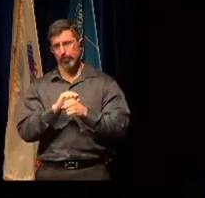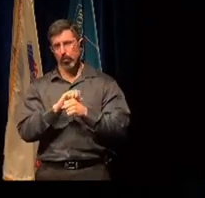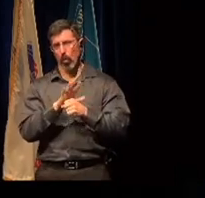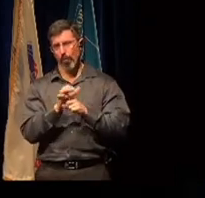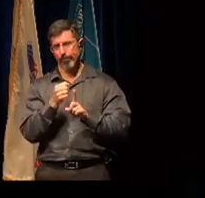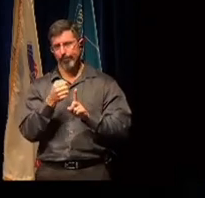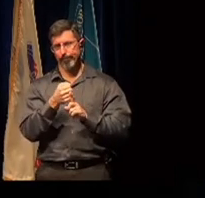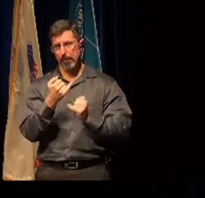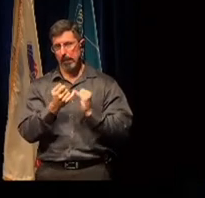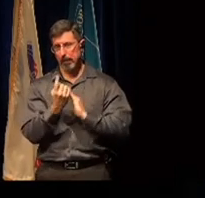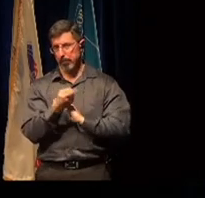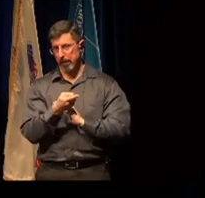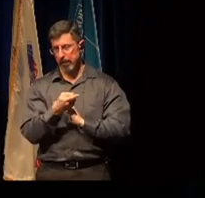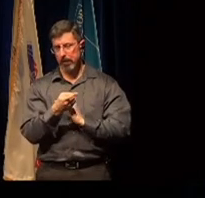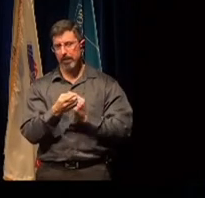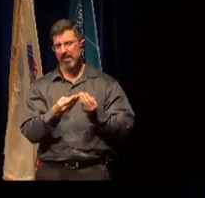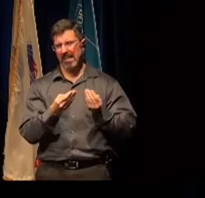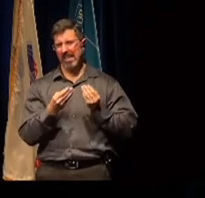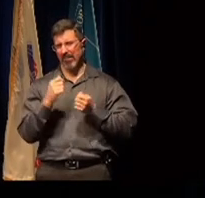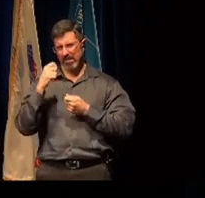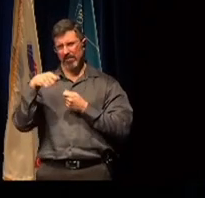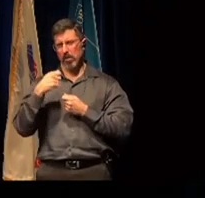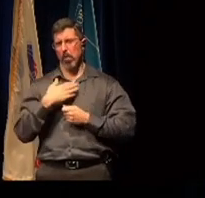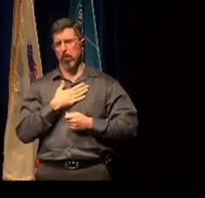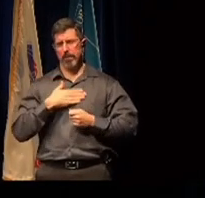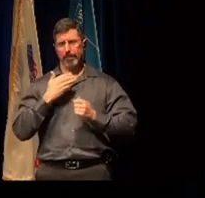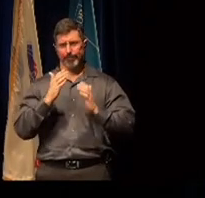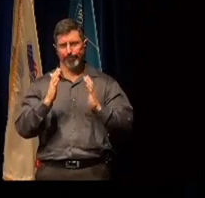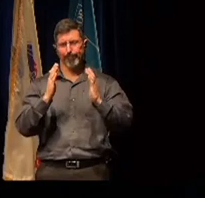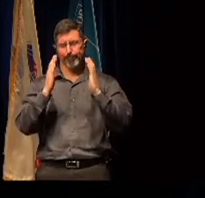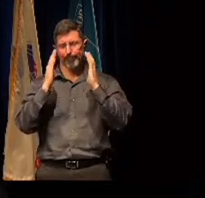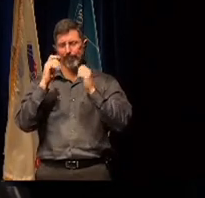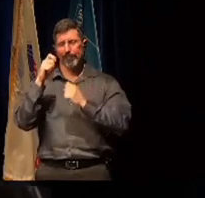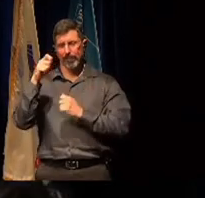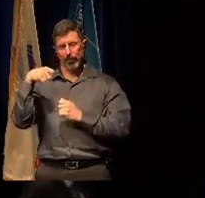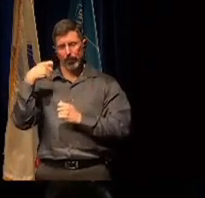So listen to Marcus Brotherton.